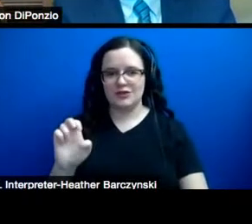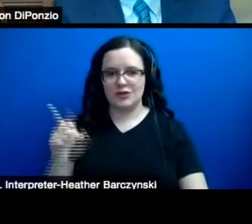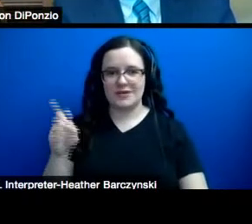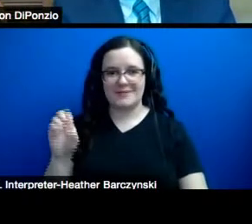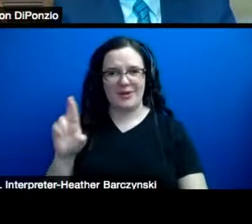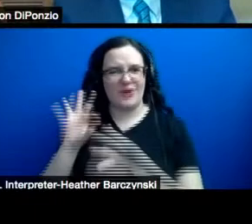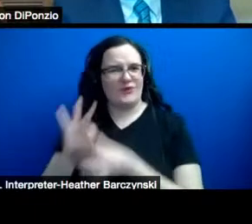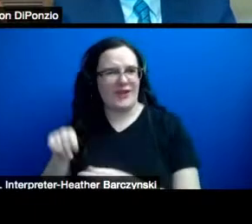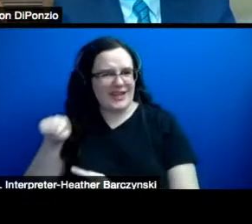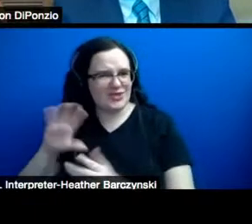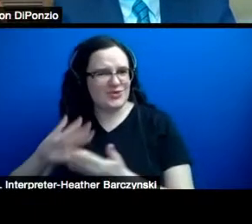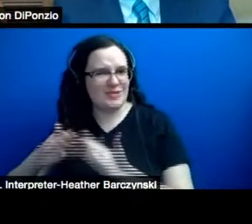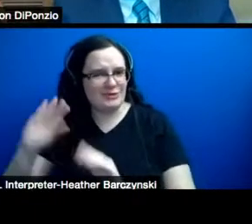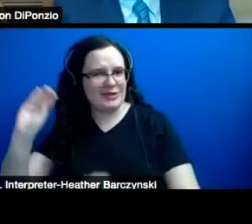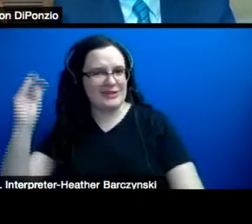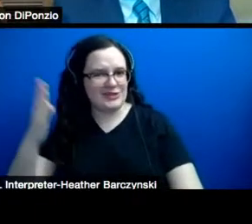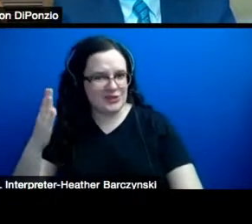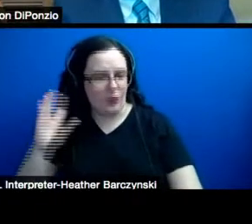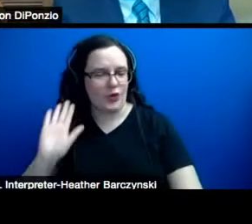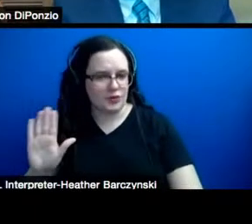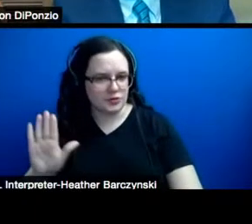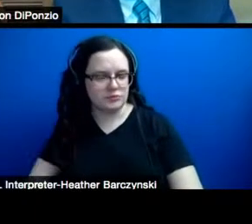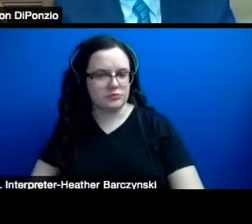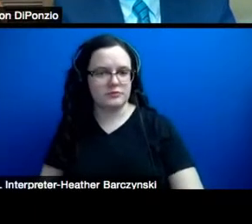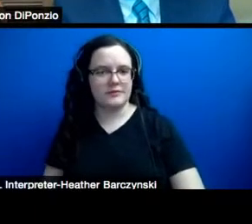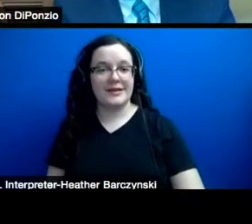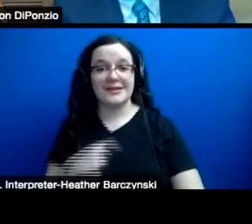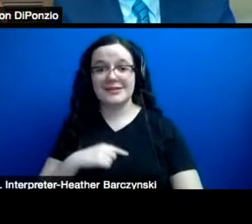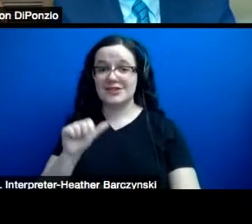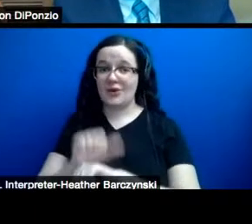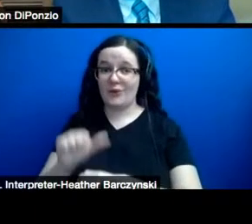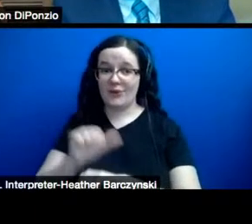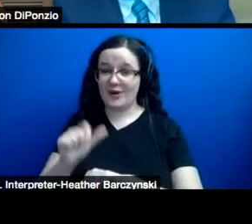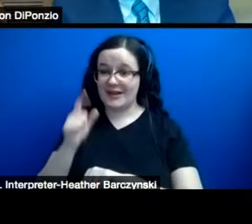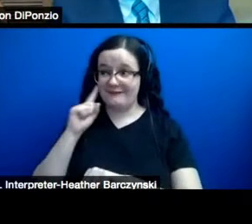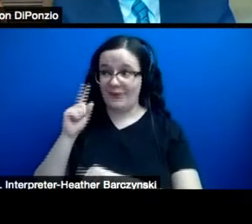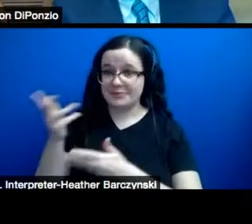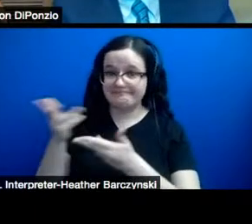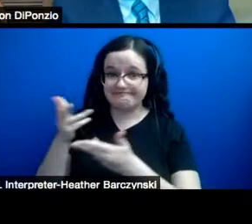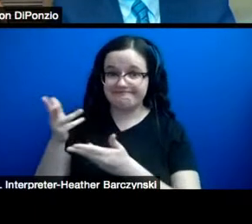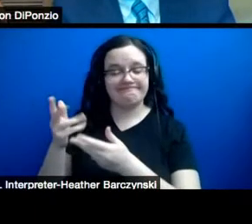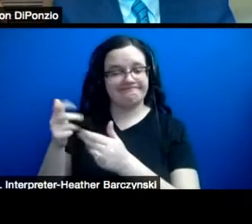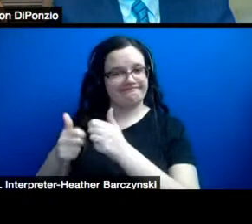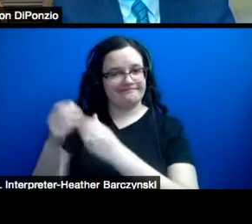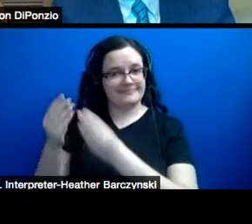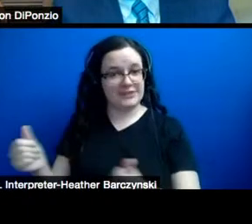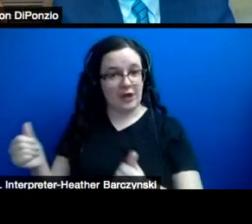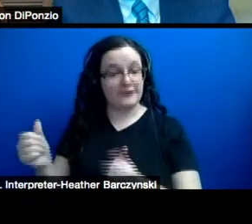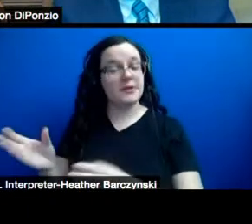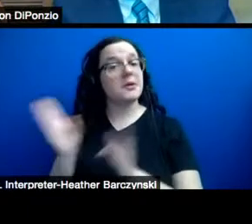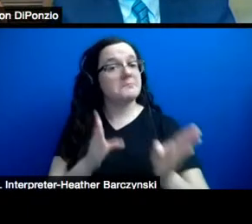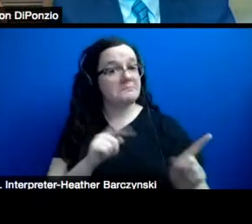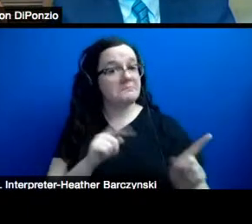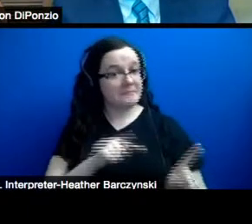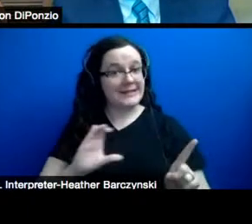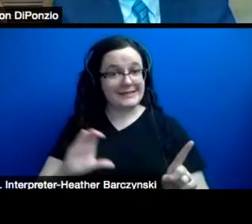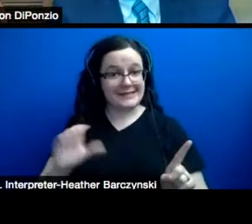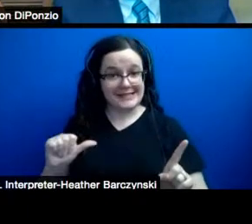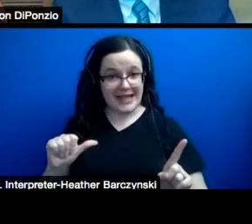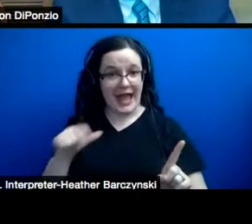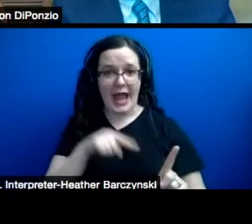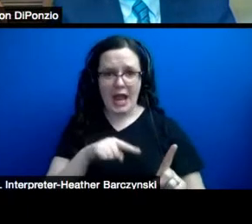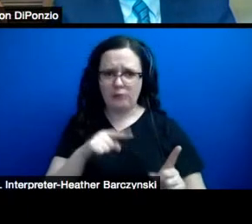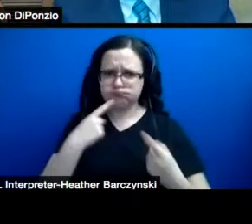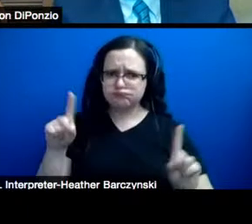solar aggregation, and we're working to get resolution for residents. The CCA, on the other hand, has worked very well.